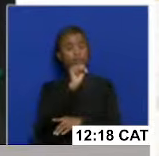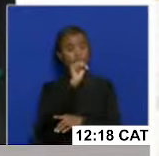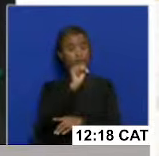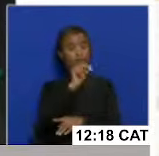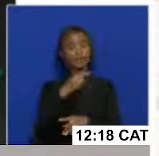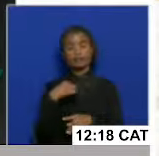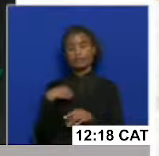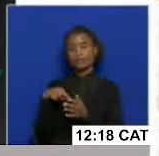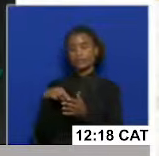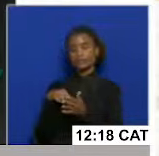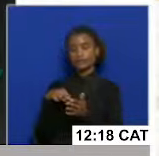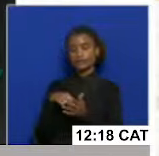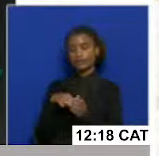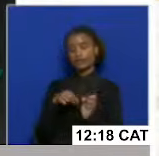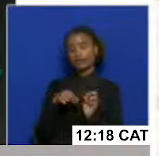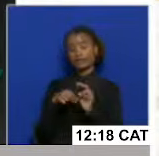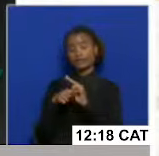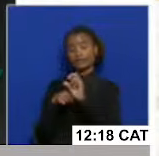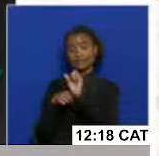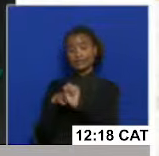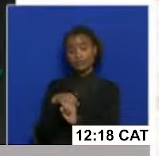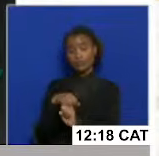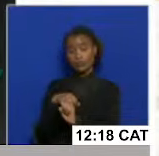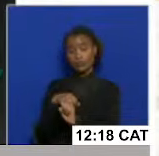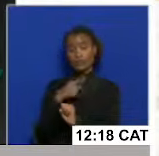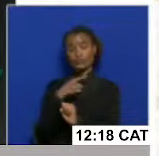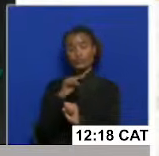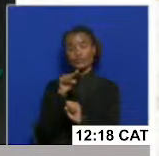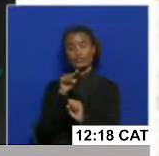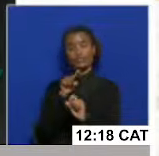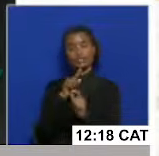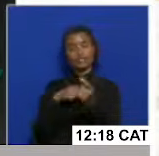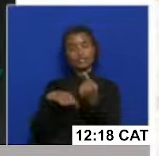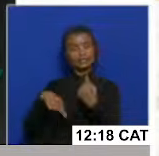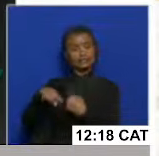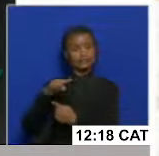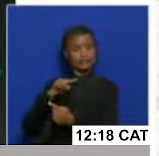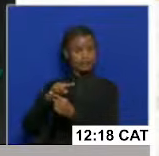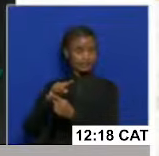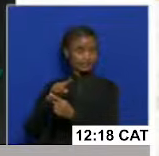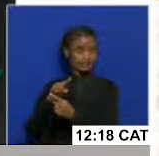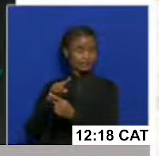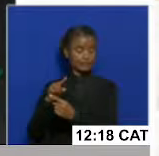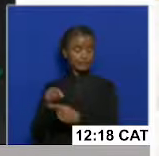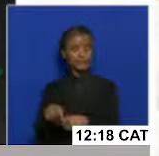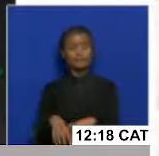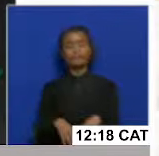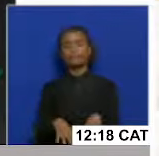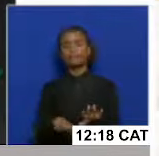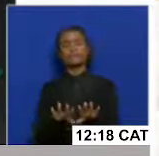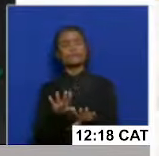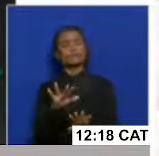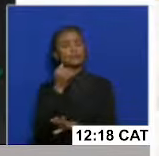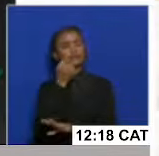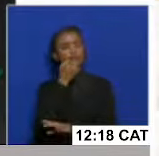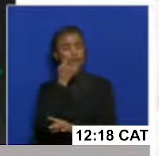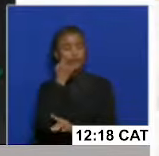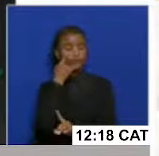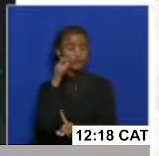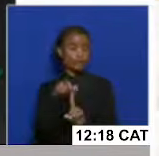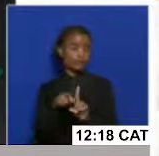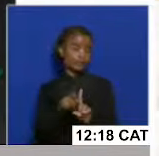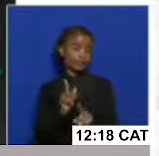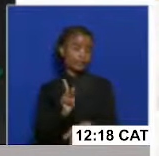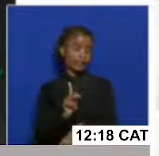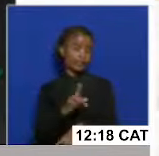side facing the north. Just a moment, Ms. Placid. Witness K, it looks like there are some chats that are